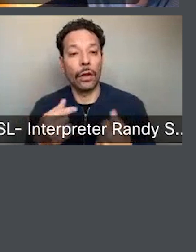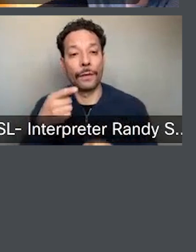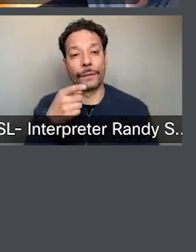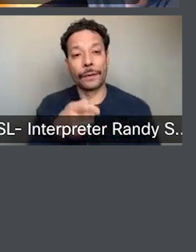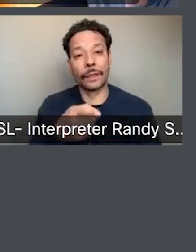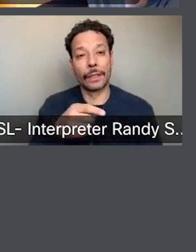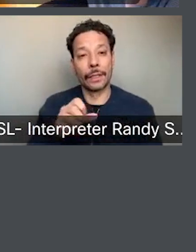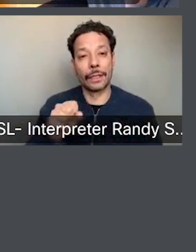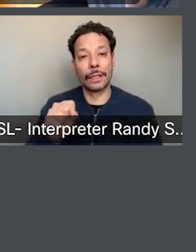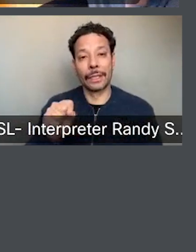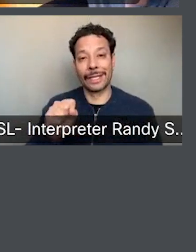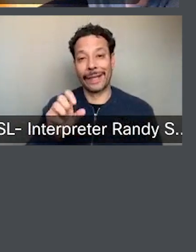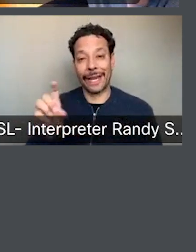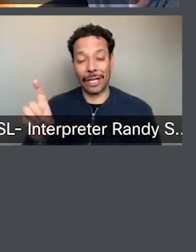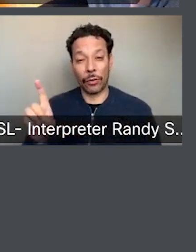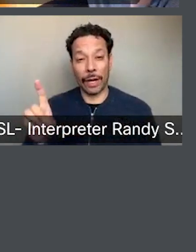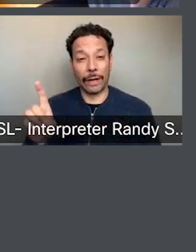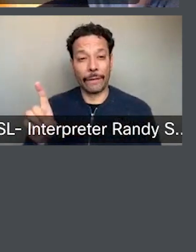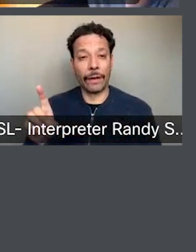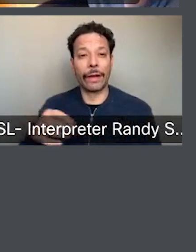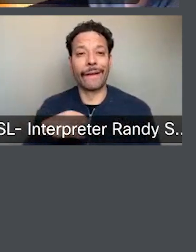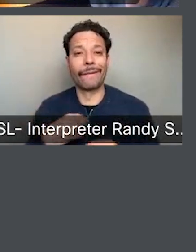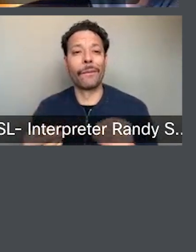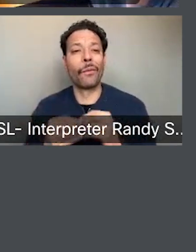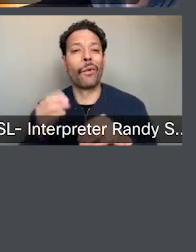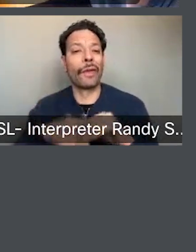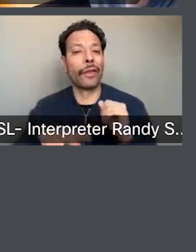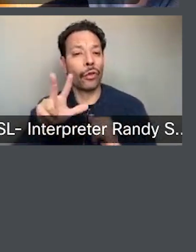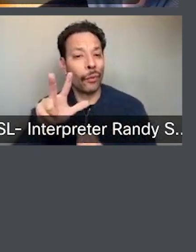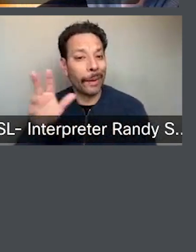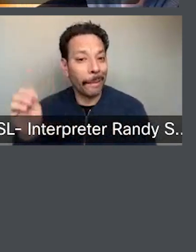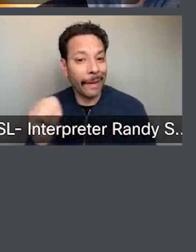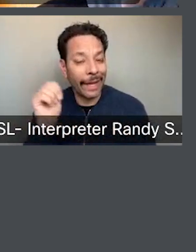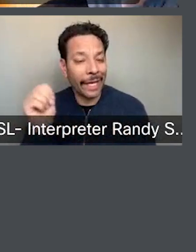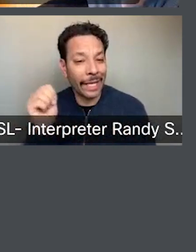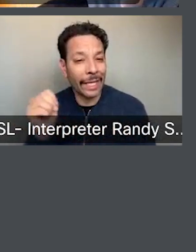derivative contains more than 3 million, and this